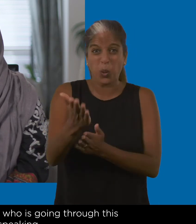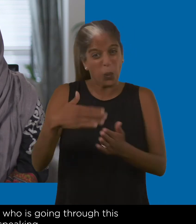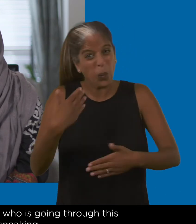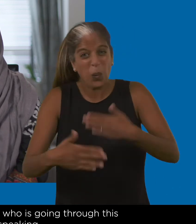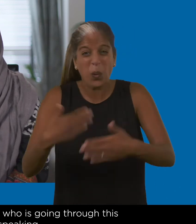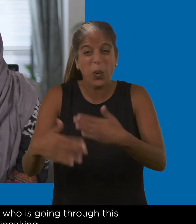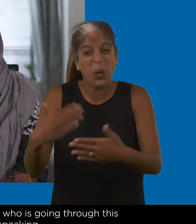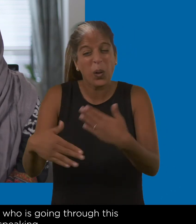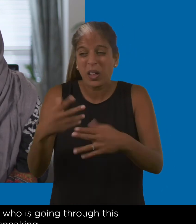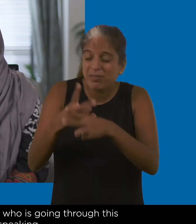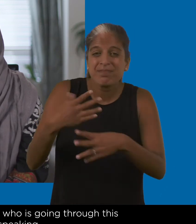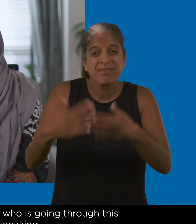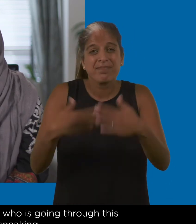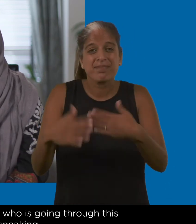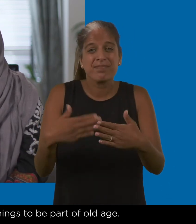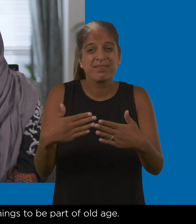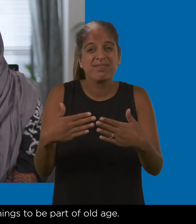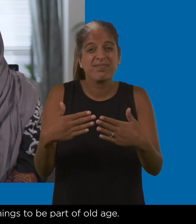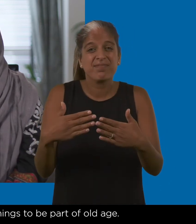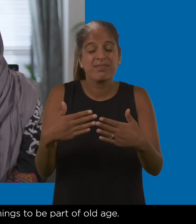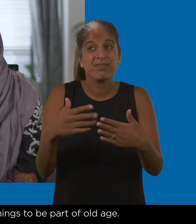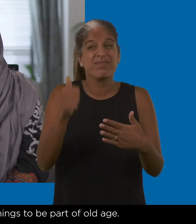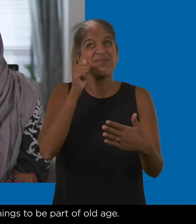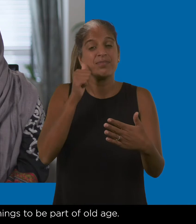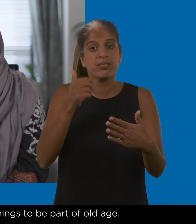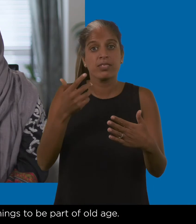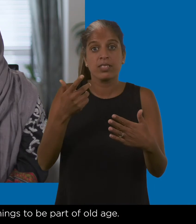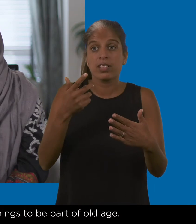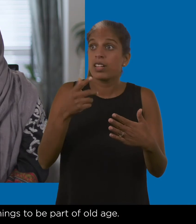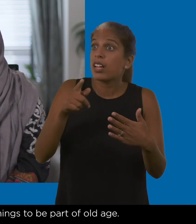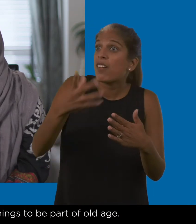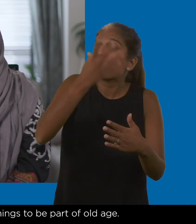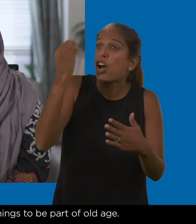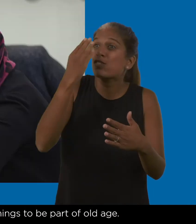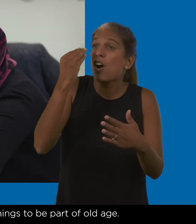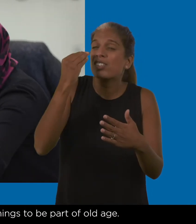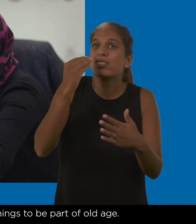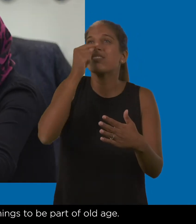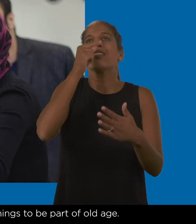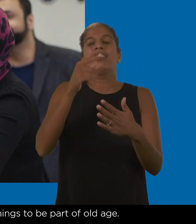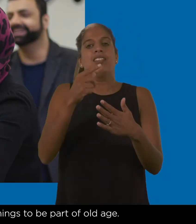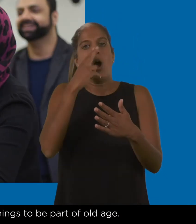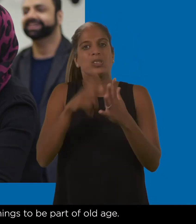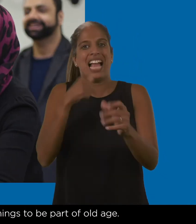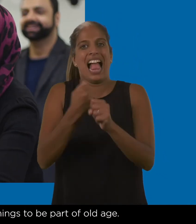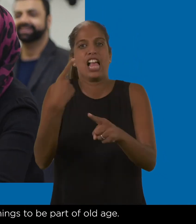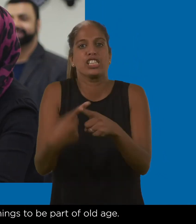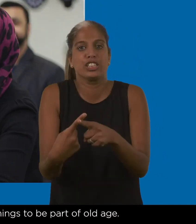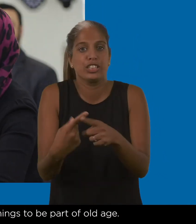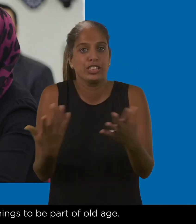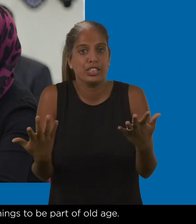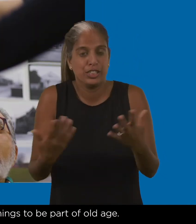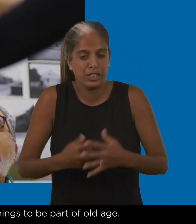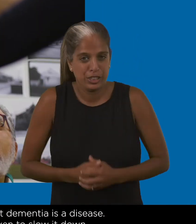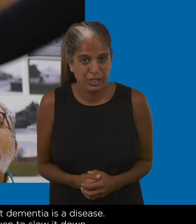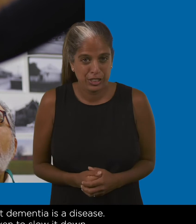is going through this would be, culturally speaking, we consider old age and forgetting things to be part of